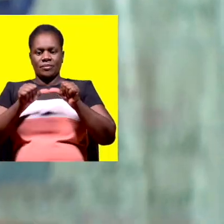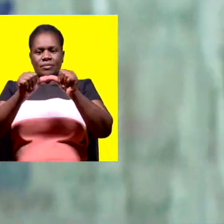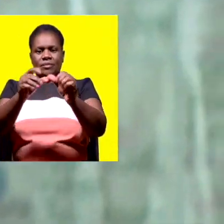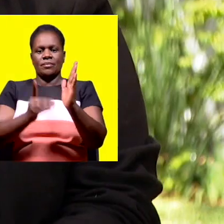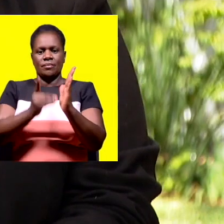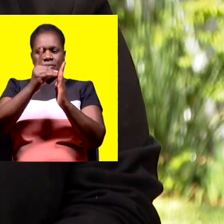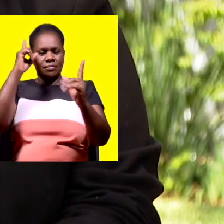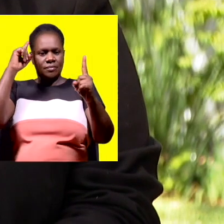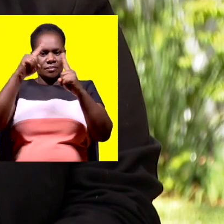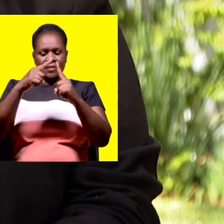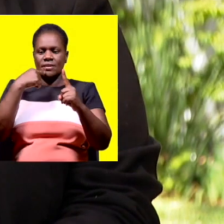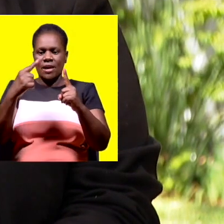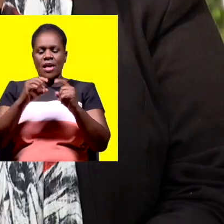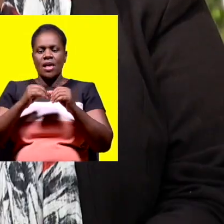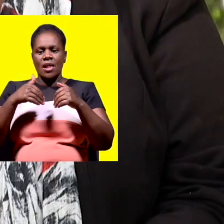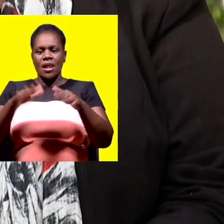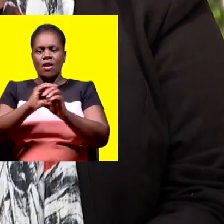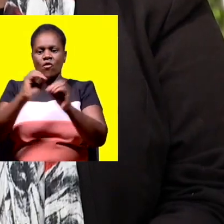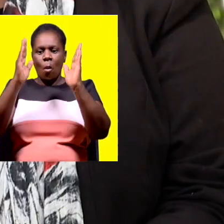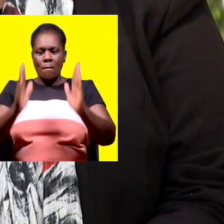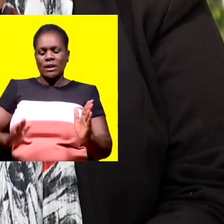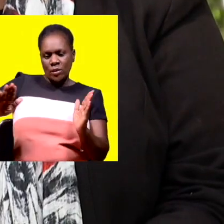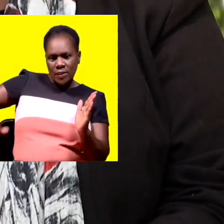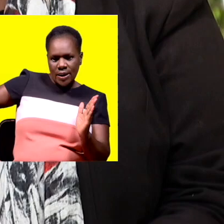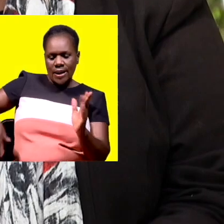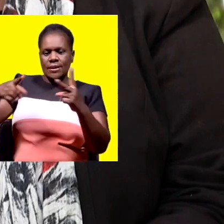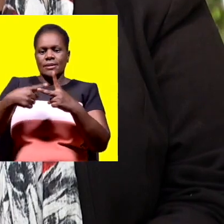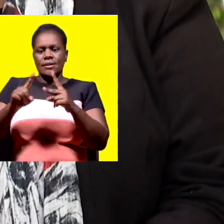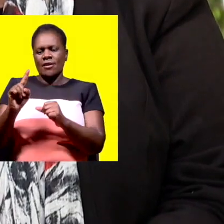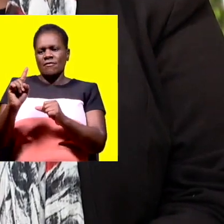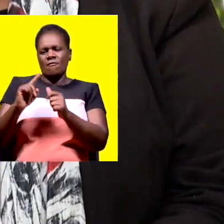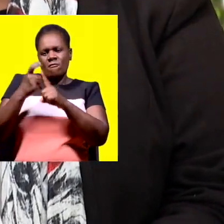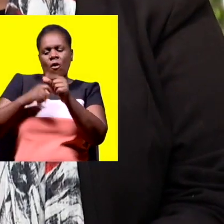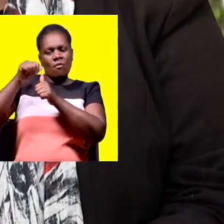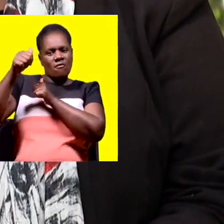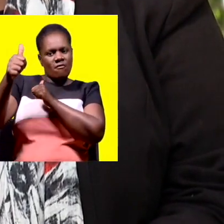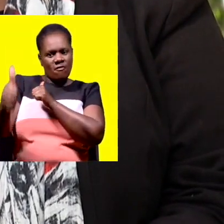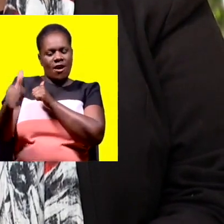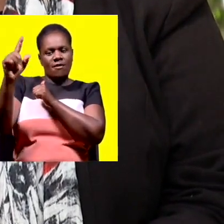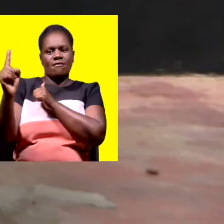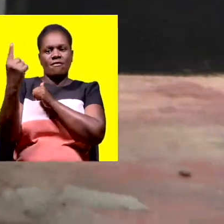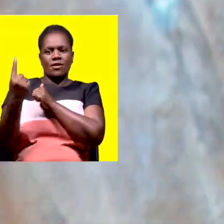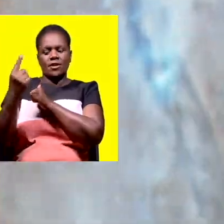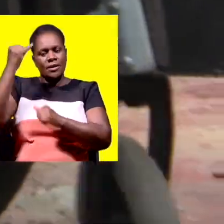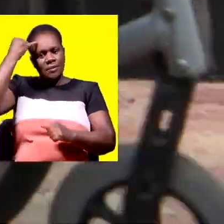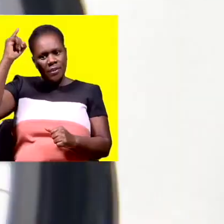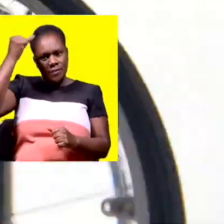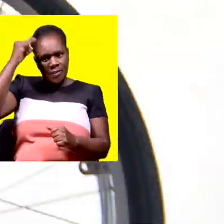In the Sustainable Development Goals, we are saying we should leave no one behind and start with the farthest first.